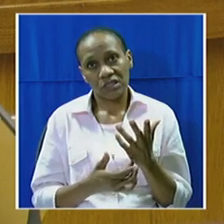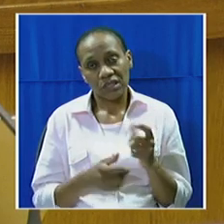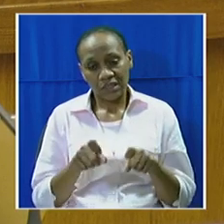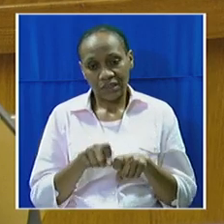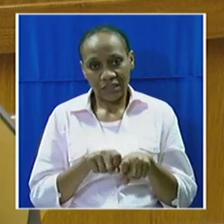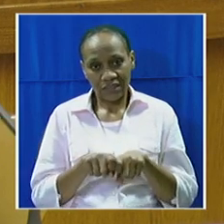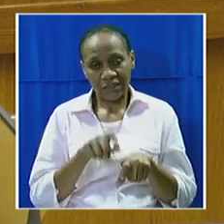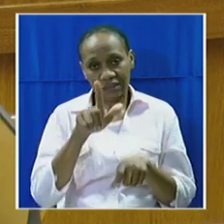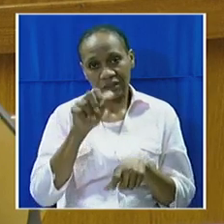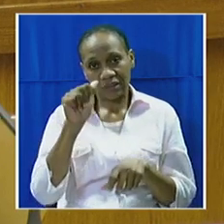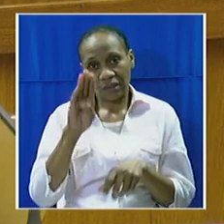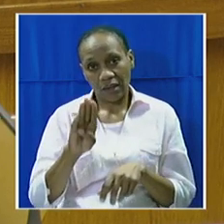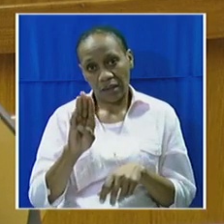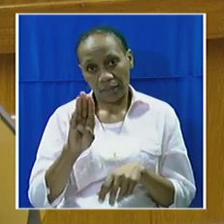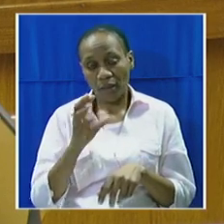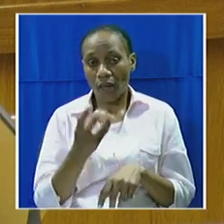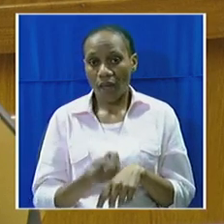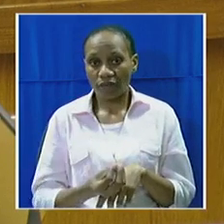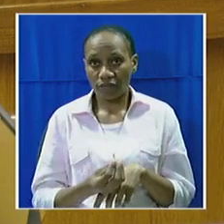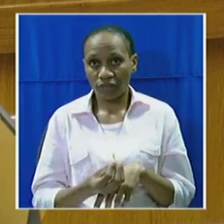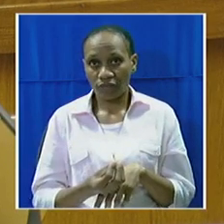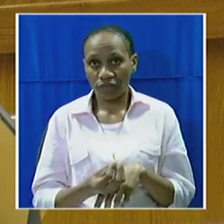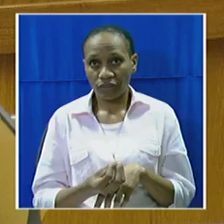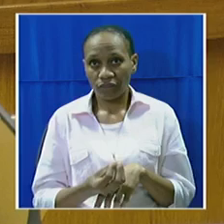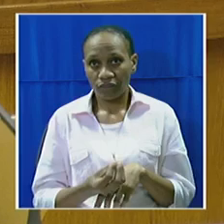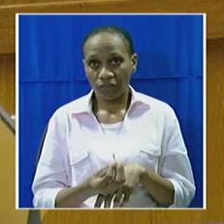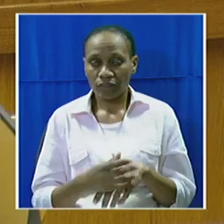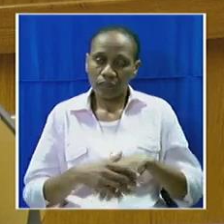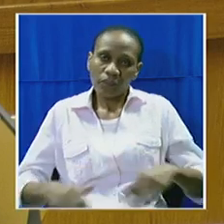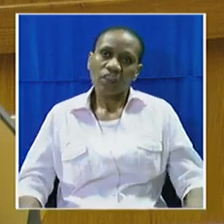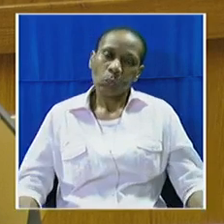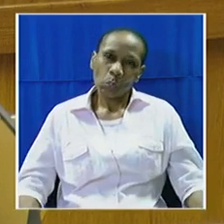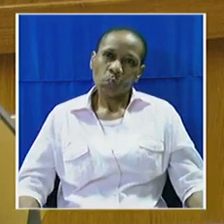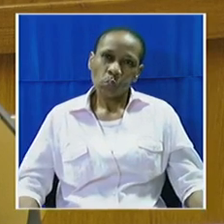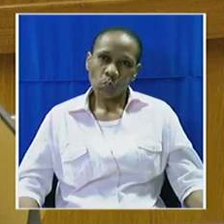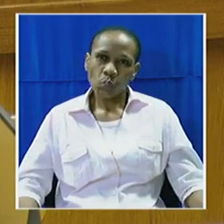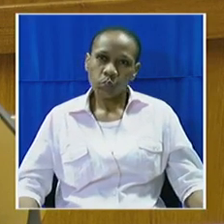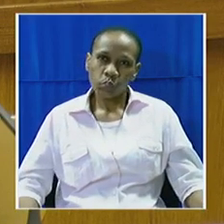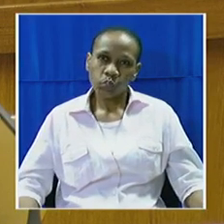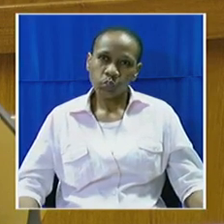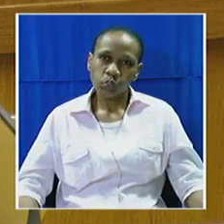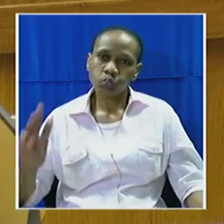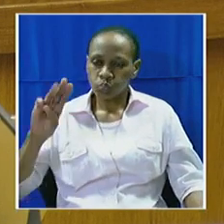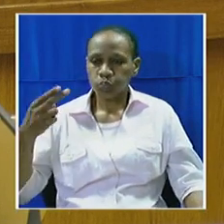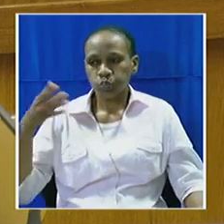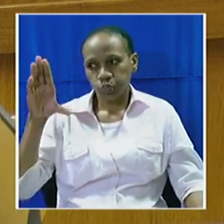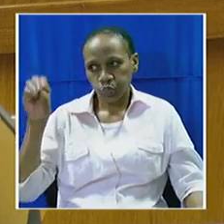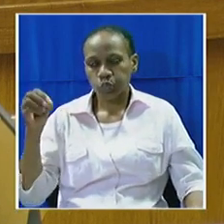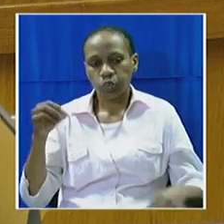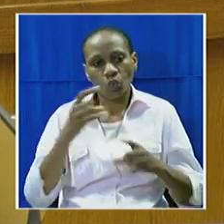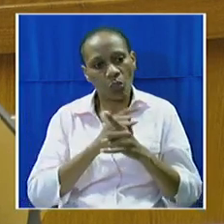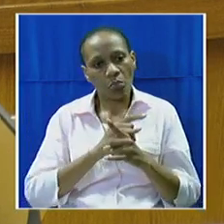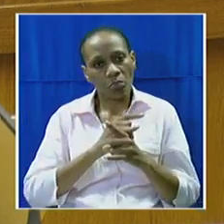testing lab, which has been given the standard of the BS level 4 by the World Health